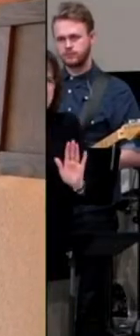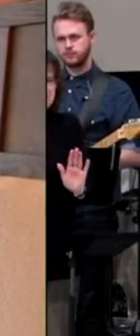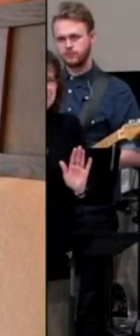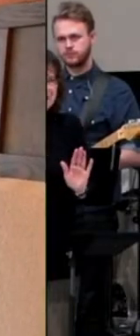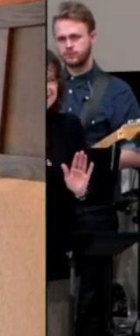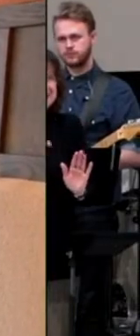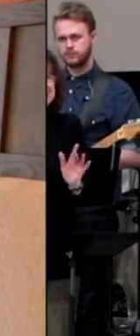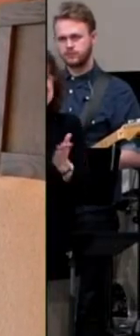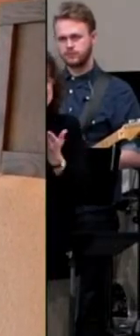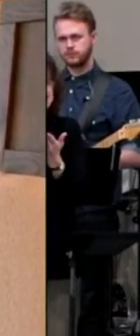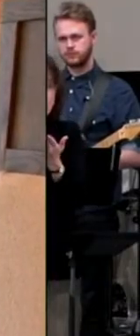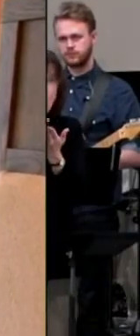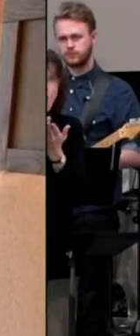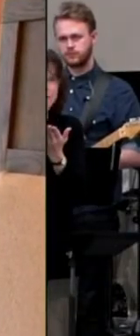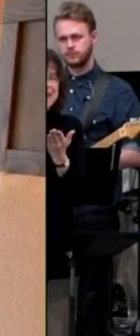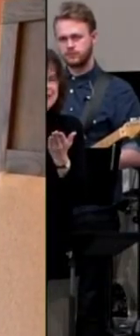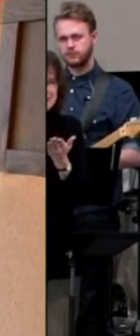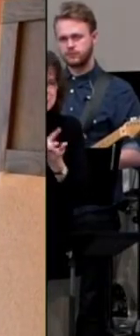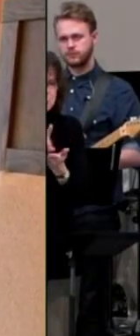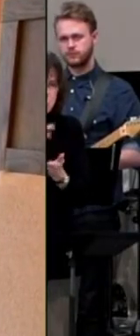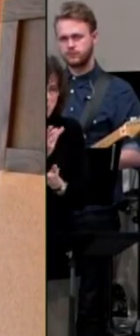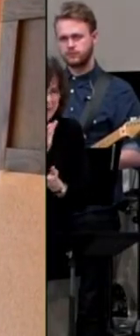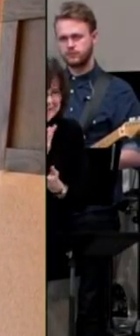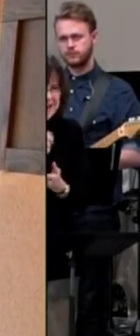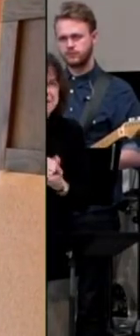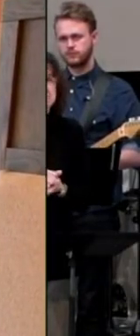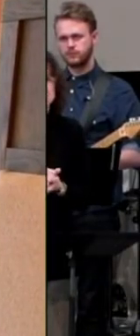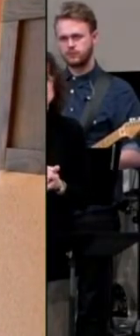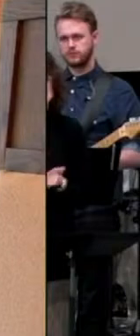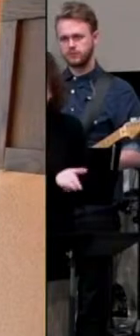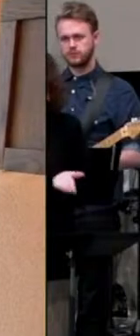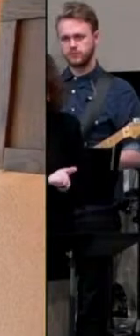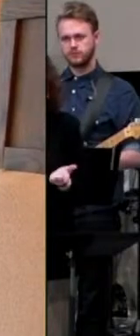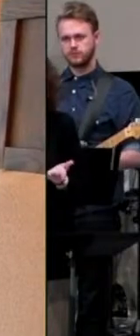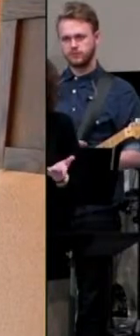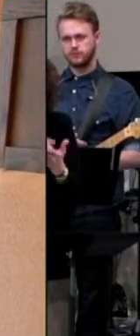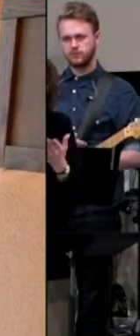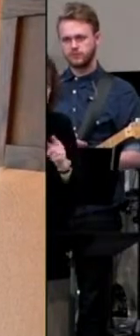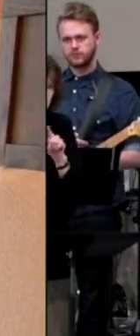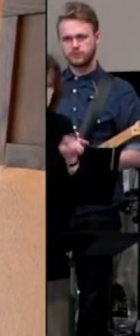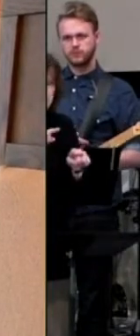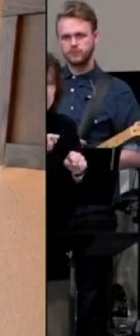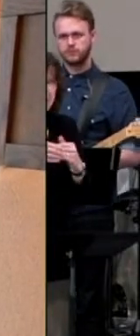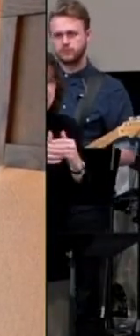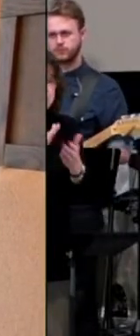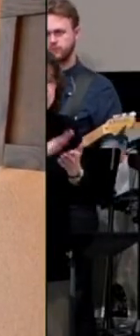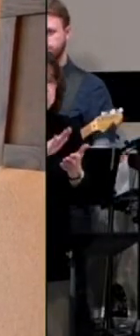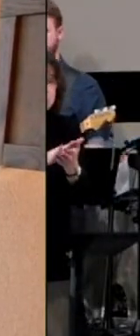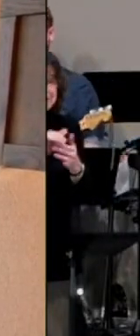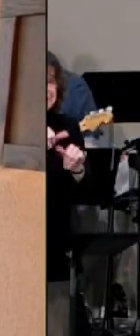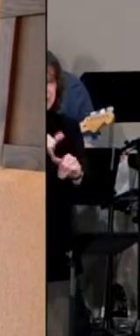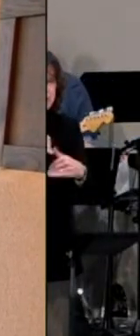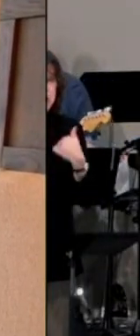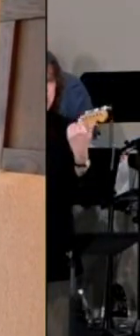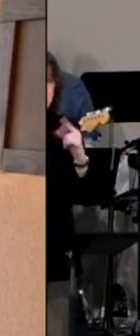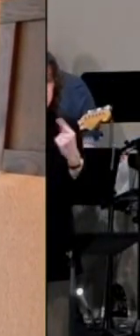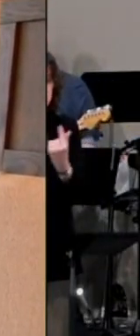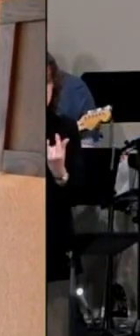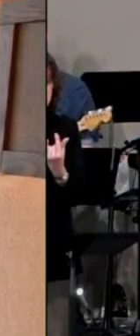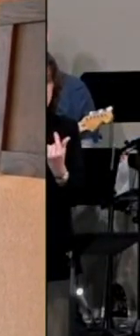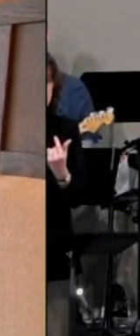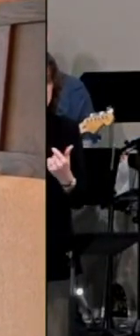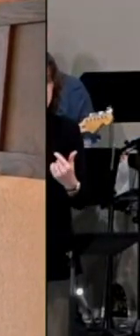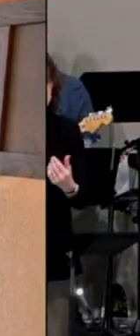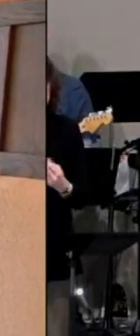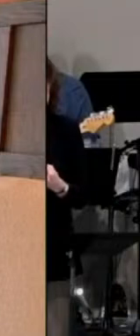big kickoff is this Wednesday. And we're encouraging students to come after school and stay for youth group. We're going to have a meal in between there.